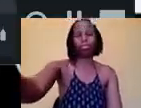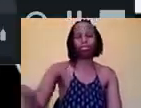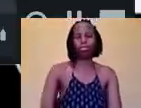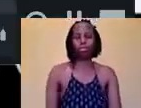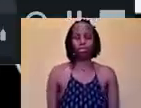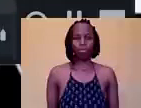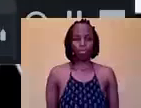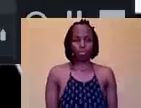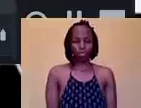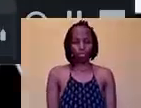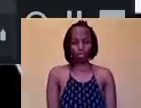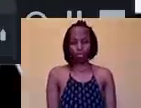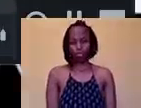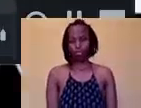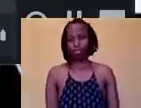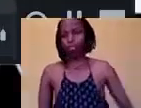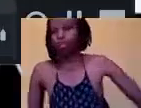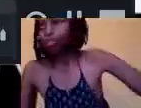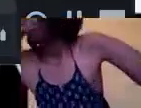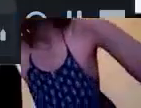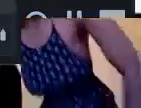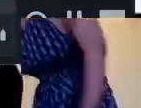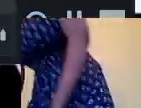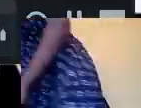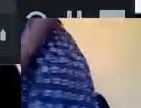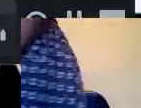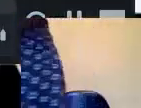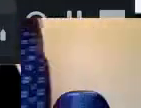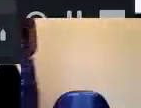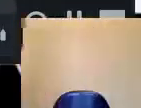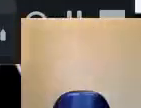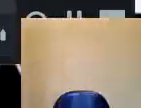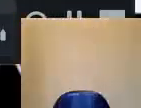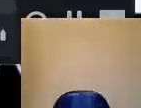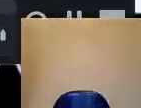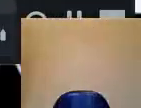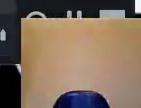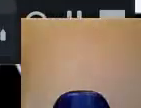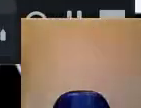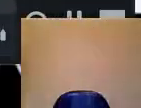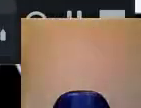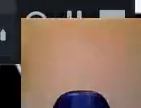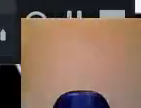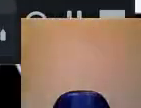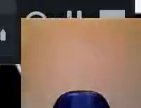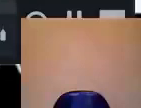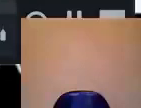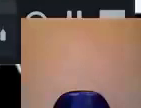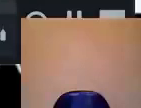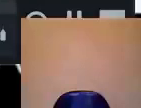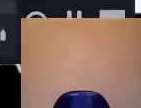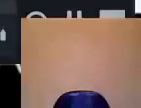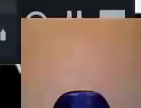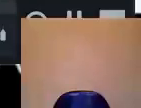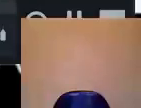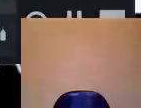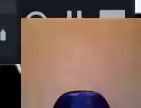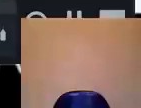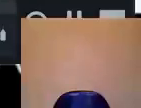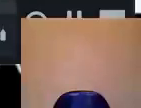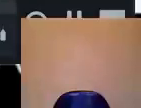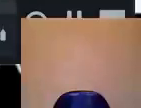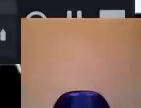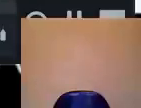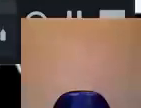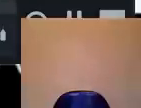try and address some of those questions. And hopefully that'll give you some guidance and help you on your career at Unisa. So